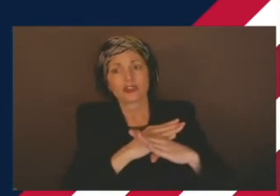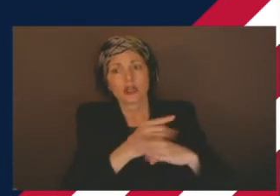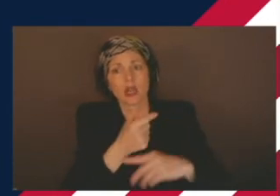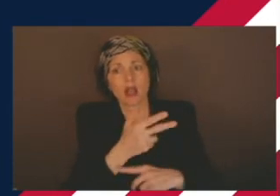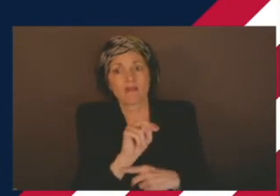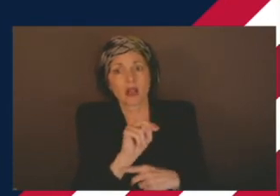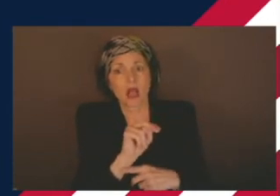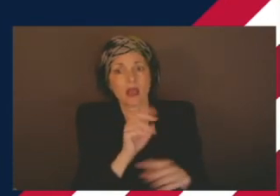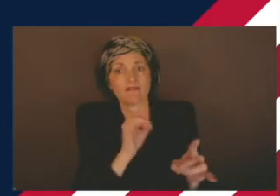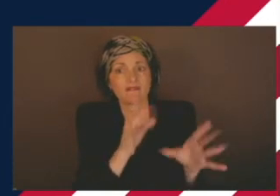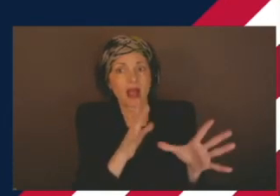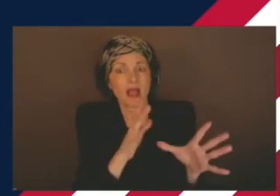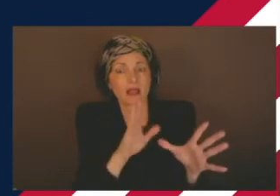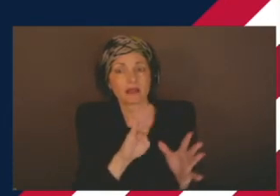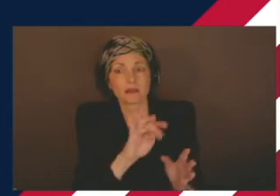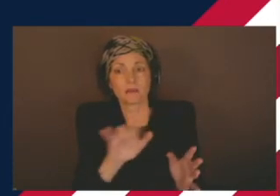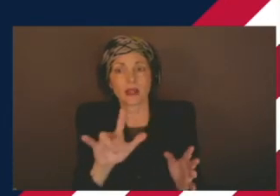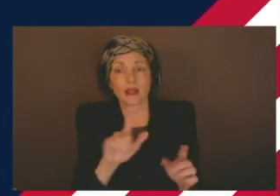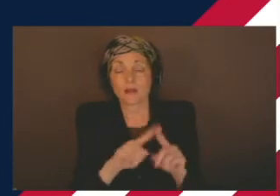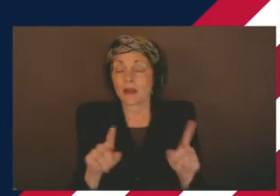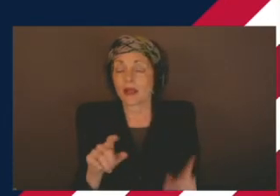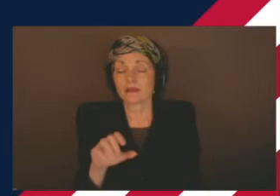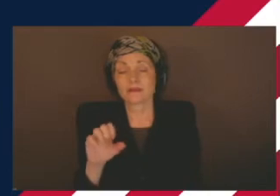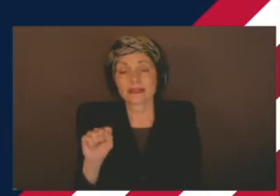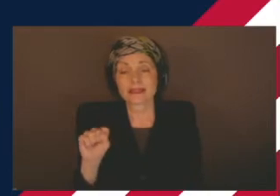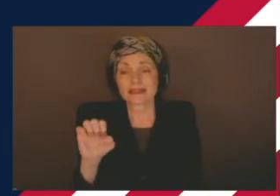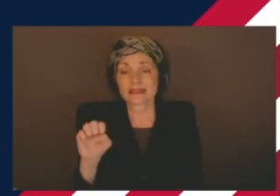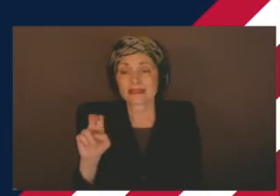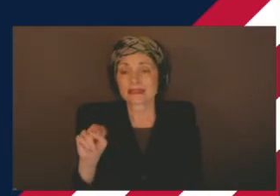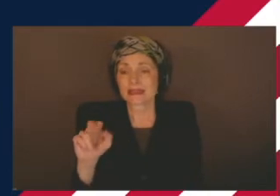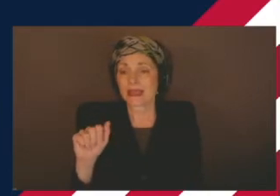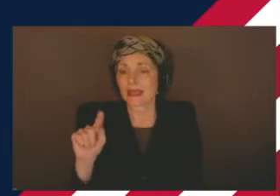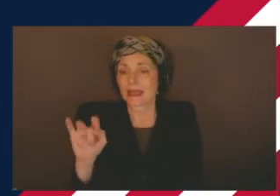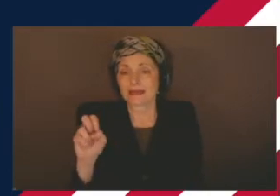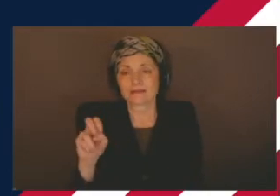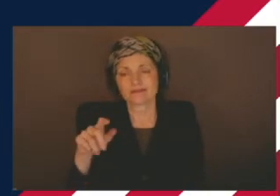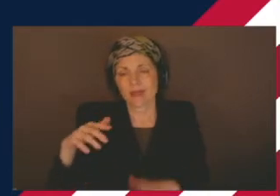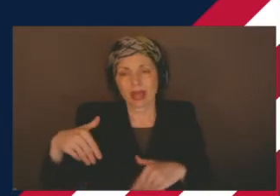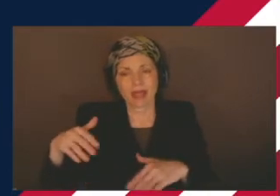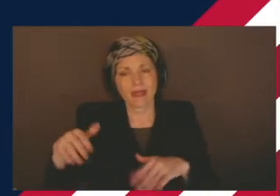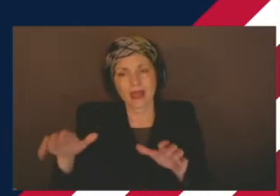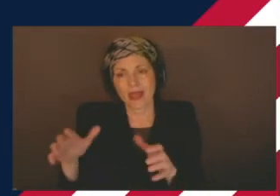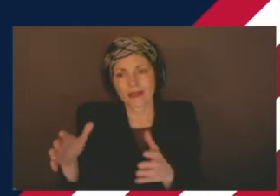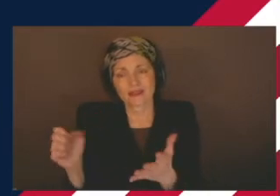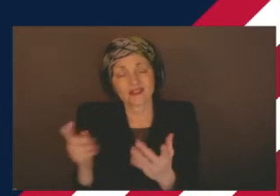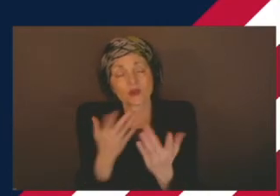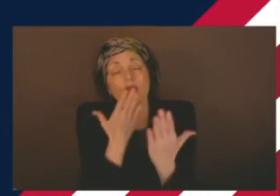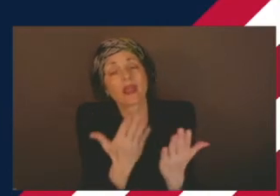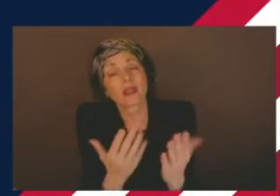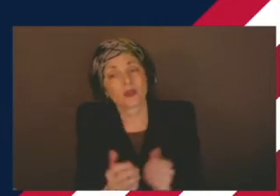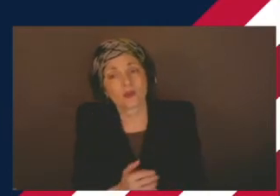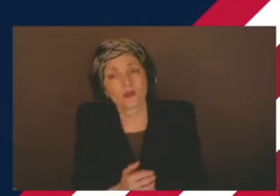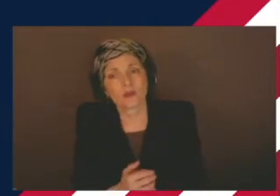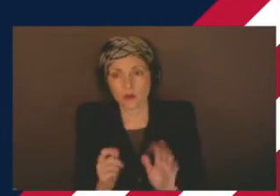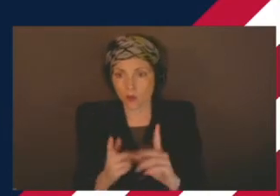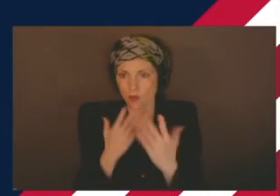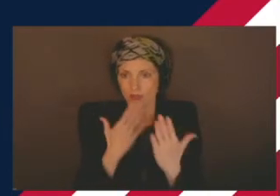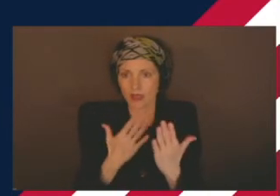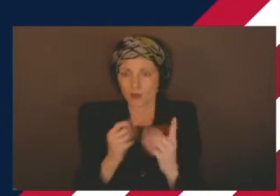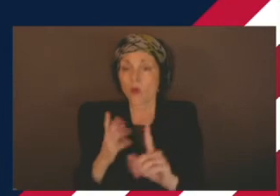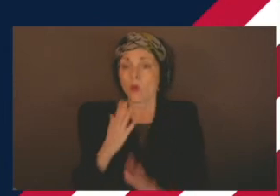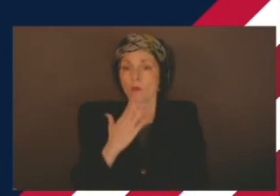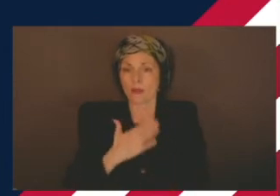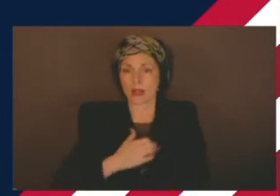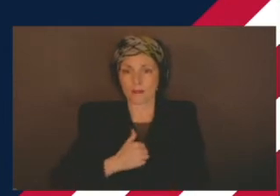ago, and of course the Senate is not acted. So we got your back. Thank you. Thank you. My apologies, Congresswoman. Thank you,